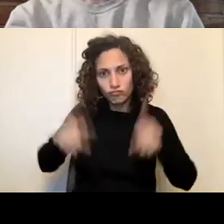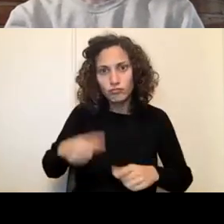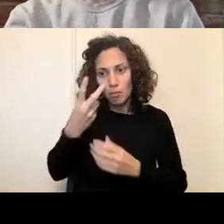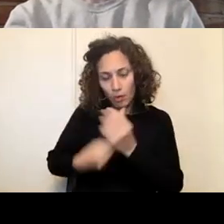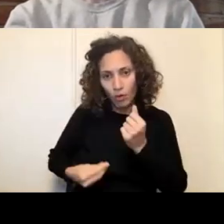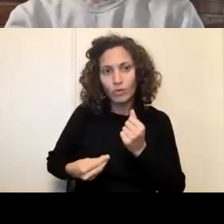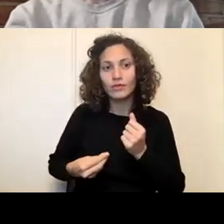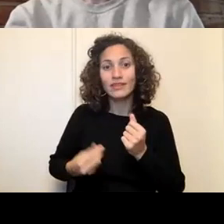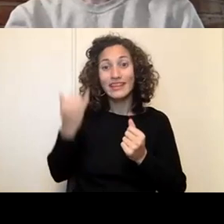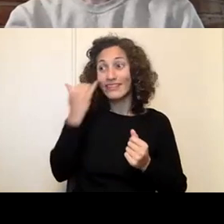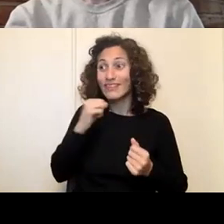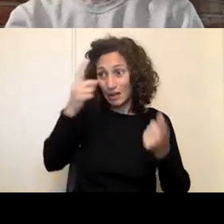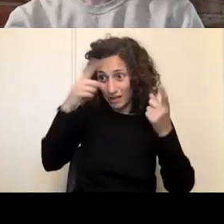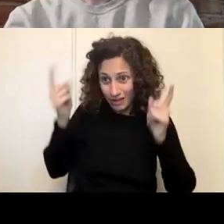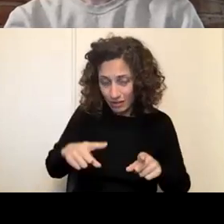it's assault.